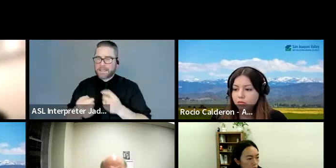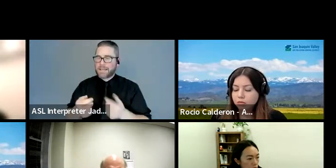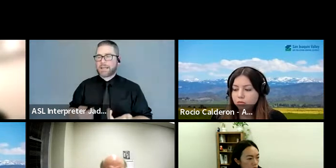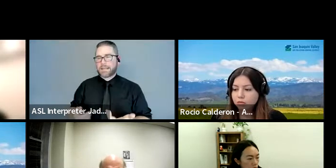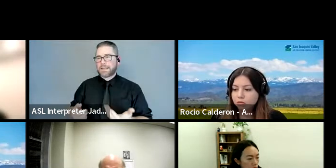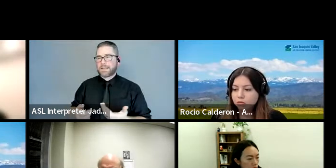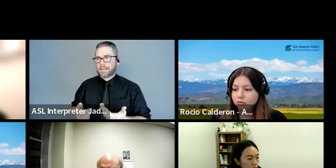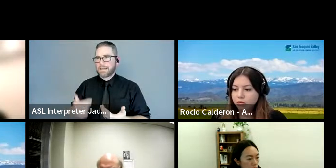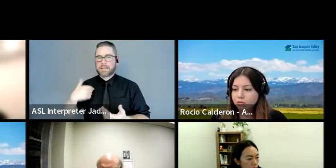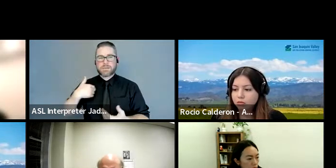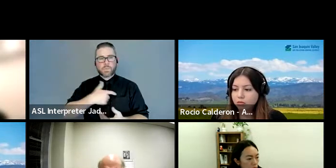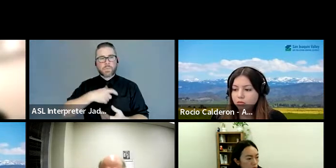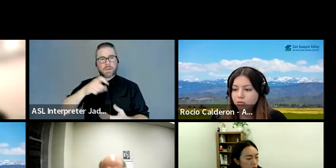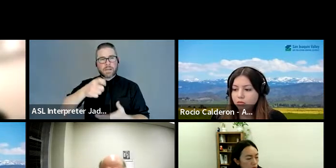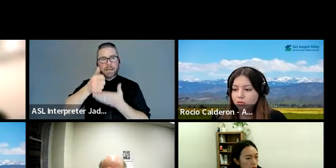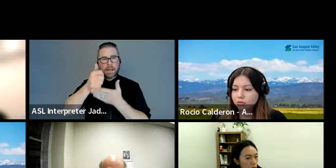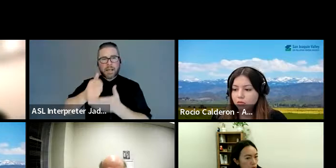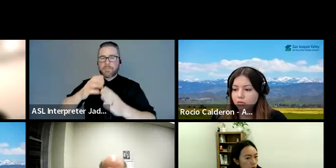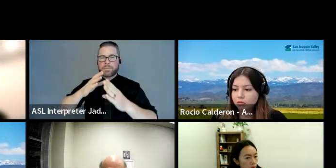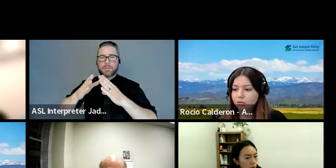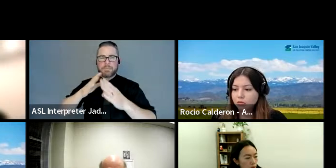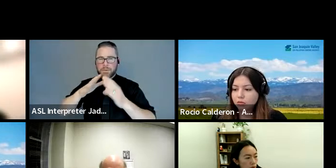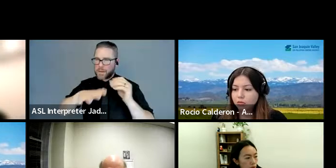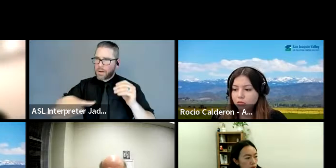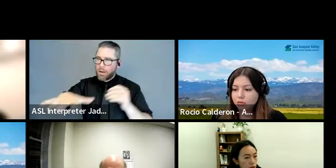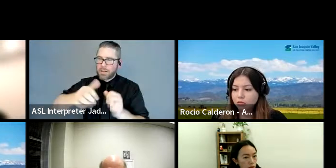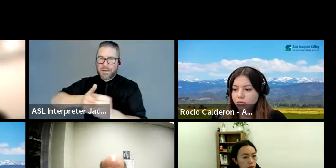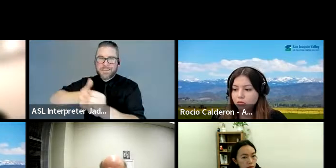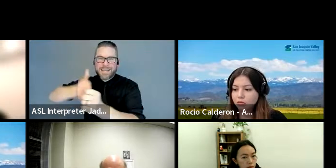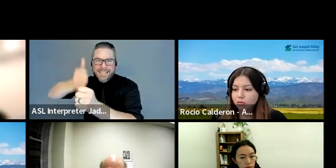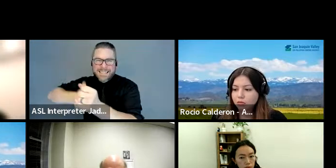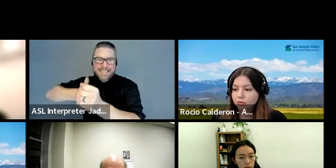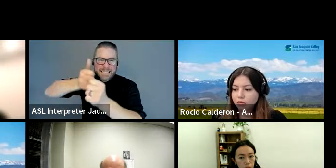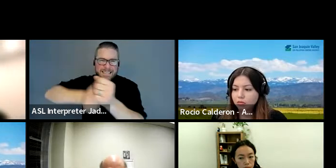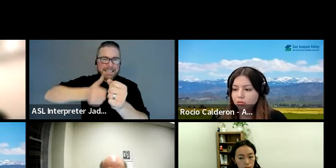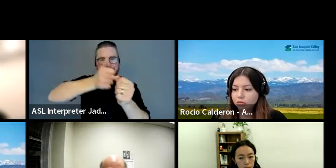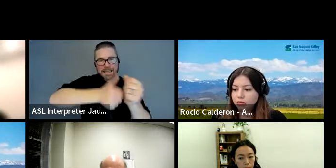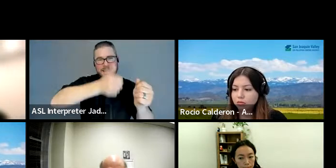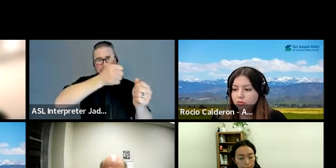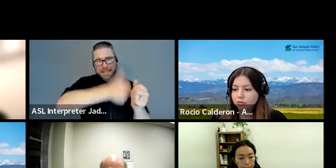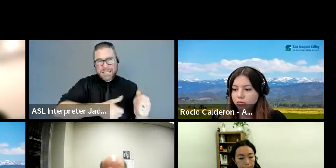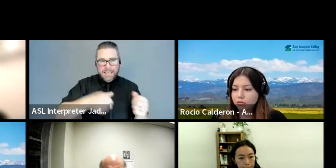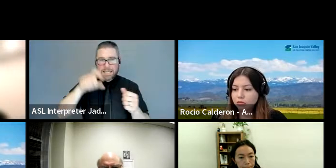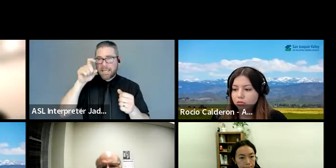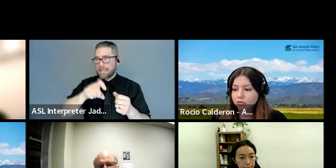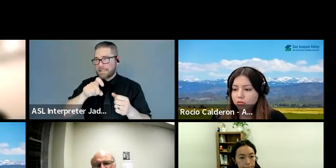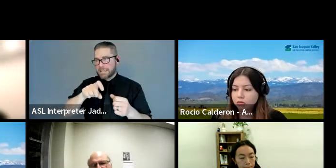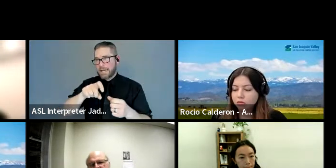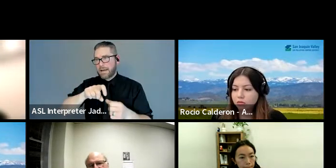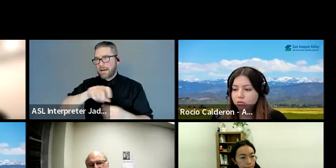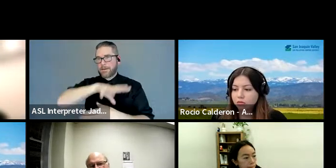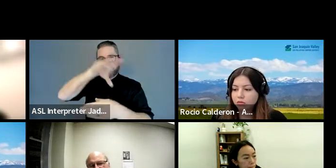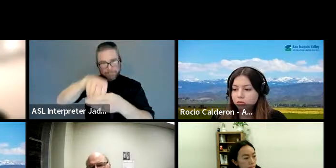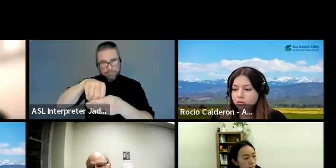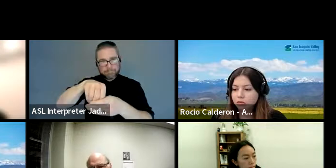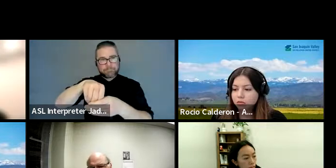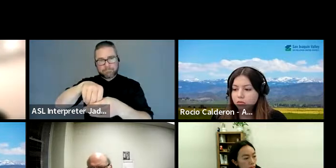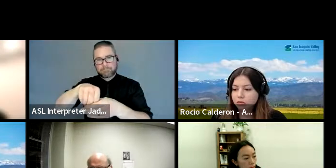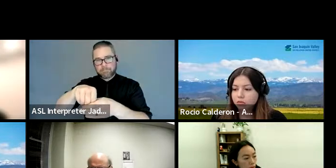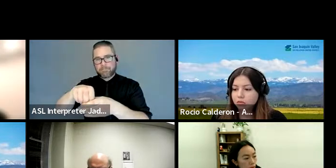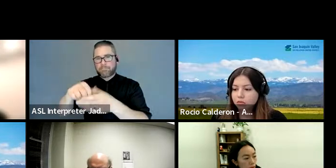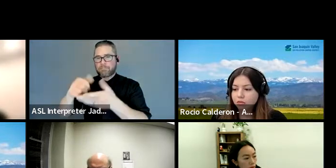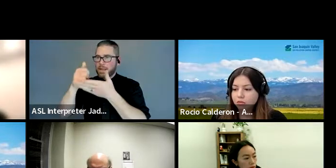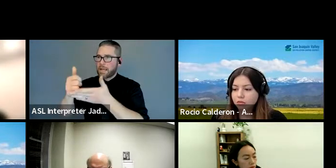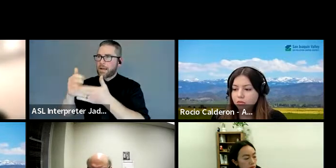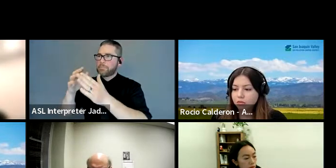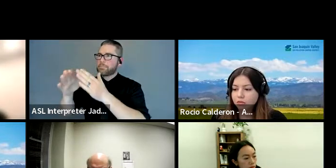the community. It's gonna take each and every one of us to play some part along that to actually change that community. If we're